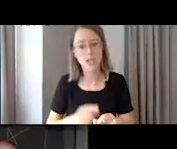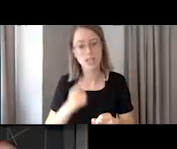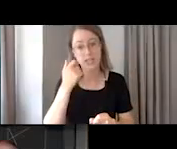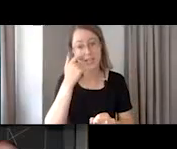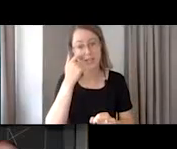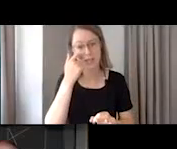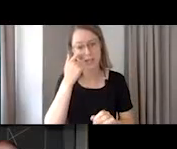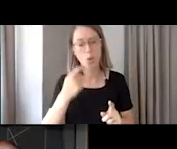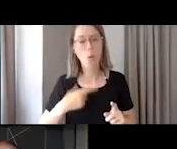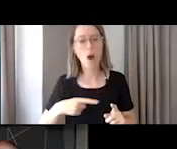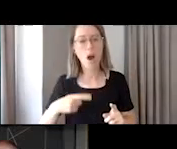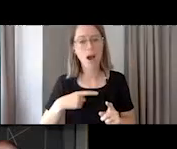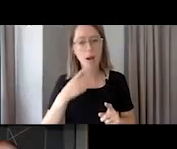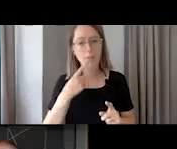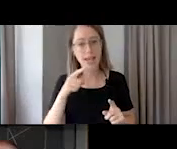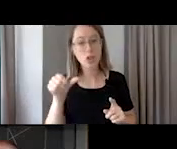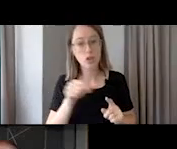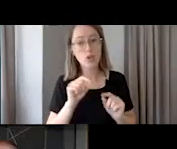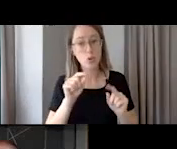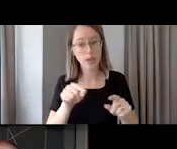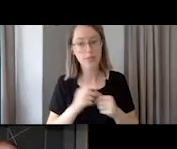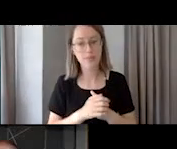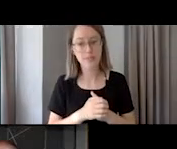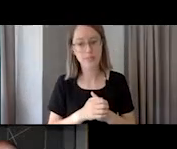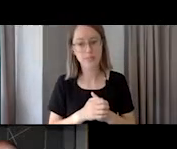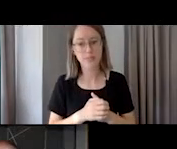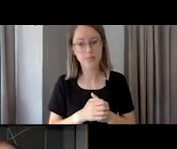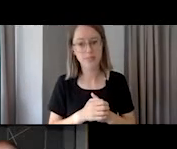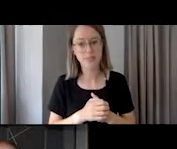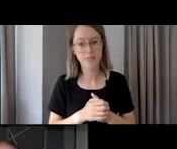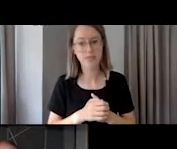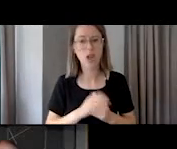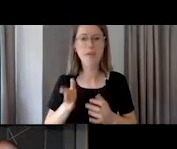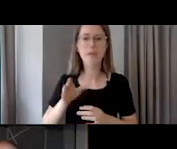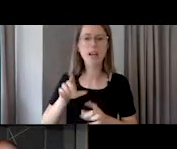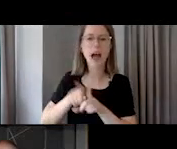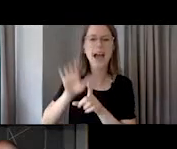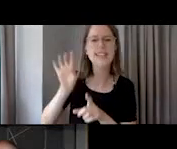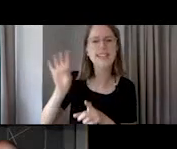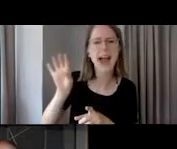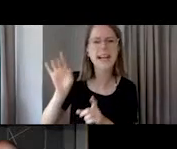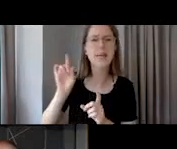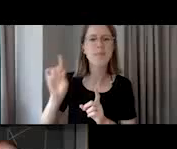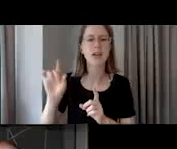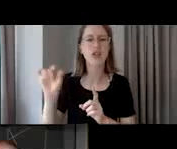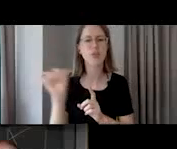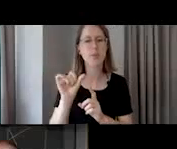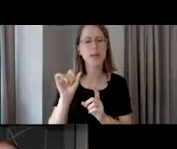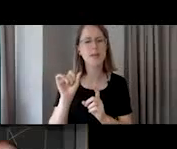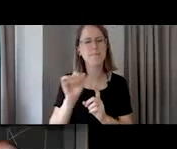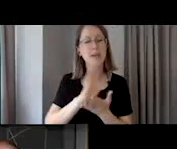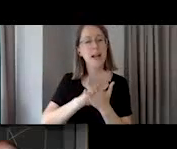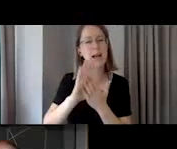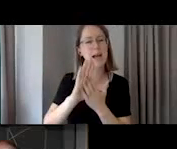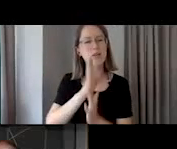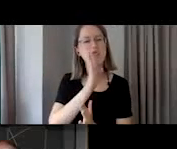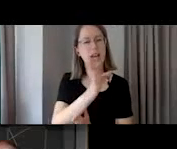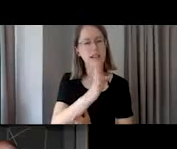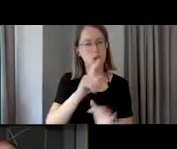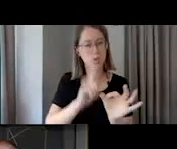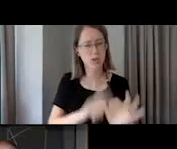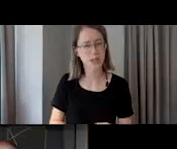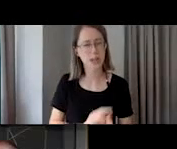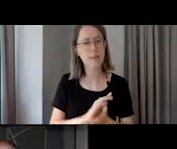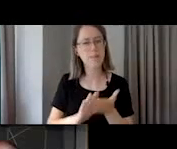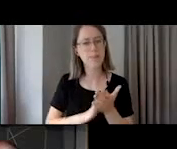reason I'm saying that, and they don't have to be attack questions, but they should be pointed enough, because then your